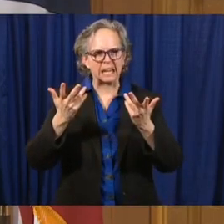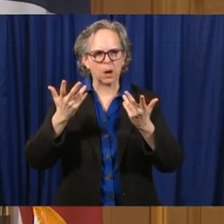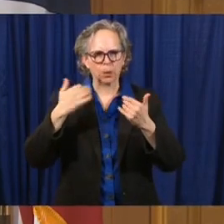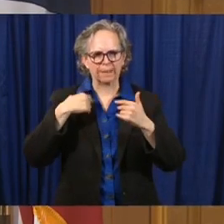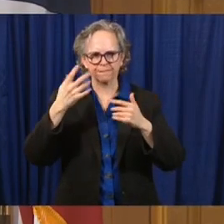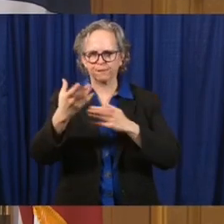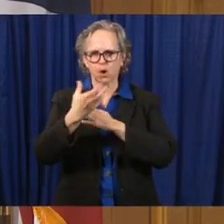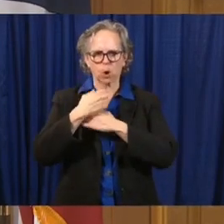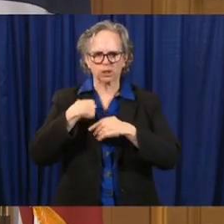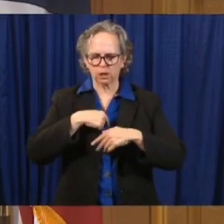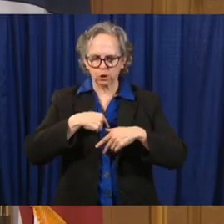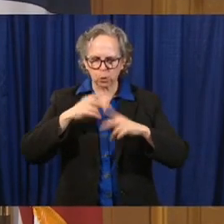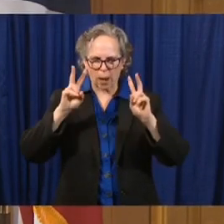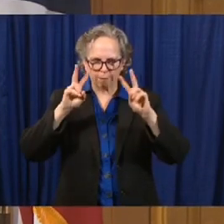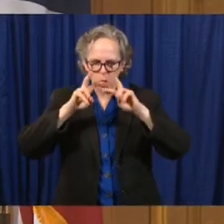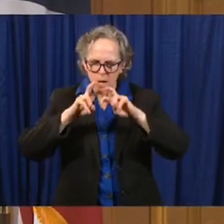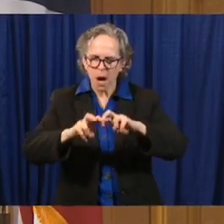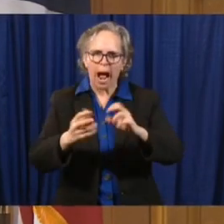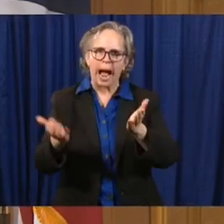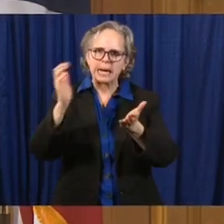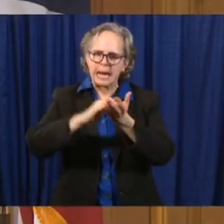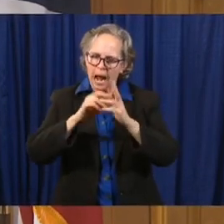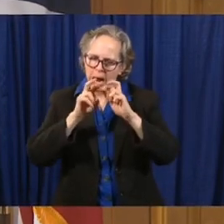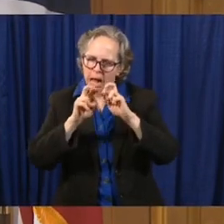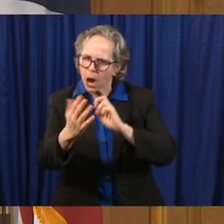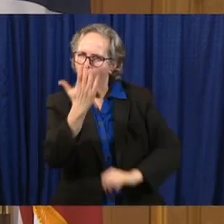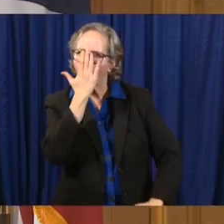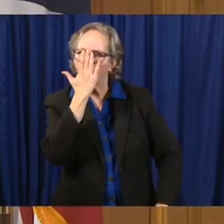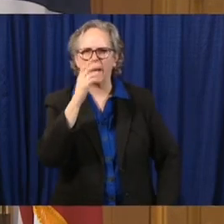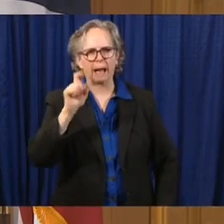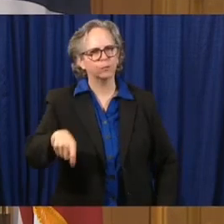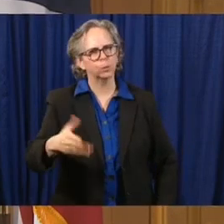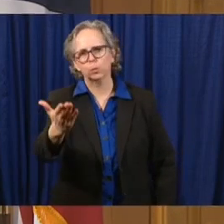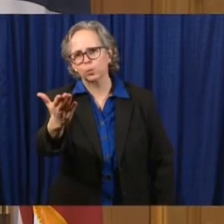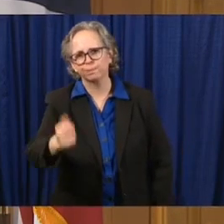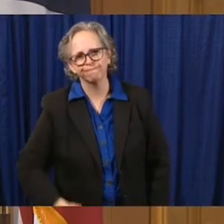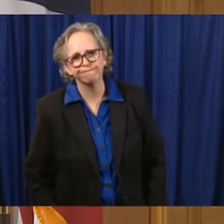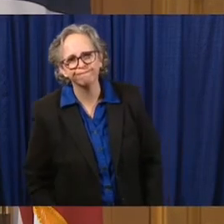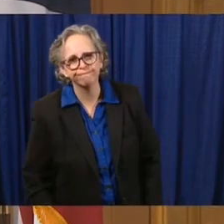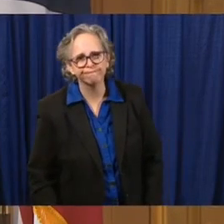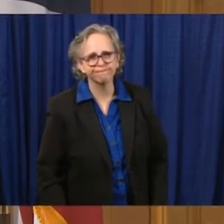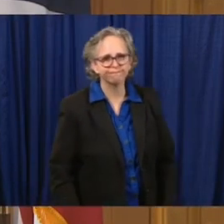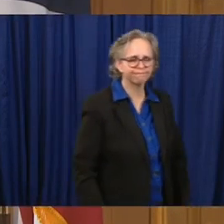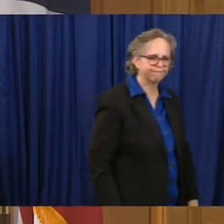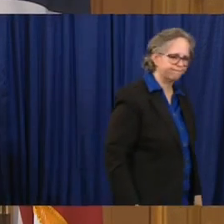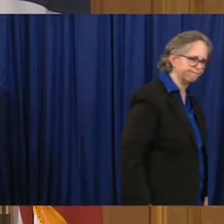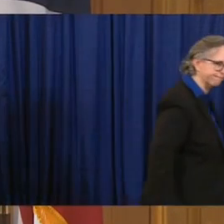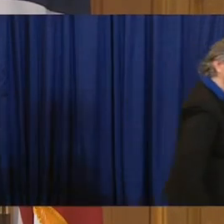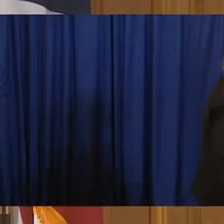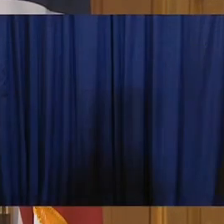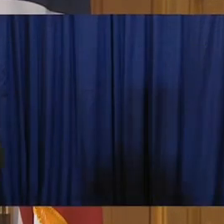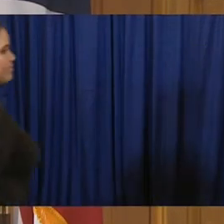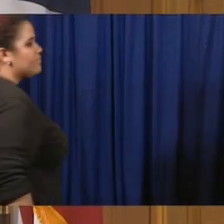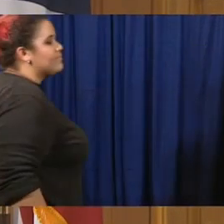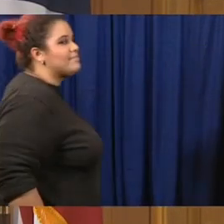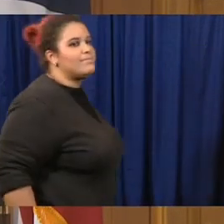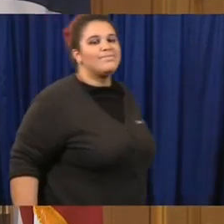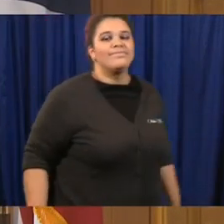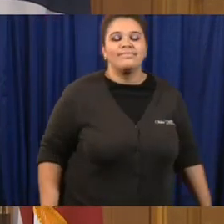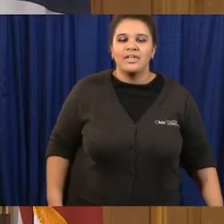a continuous discussion, but I think your question is very perceptive, and